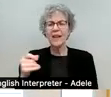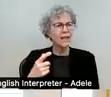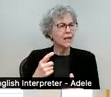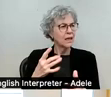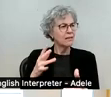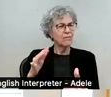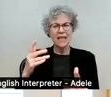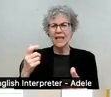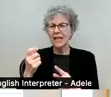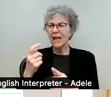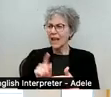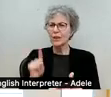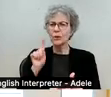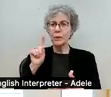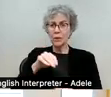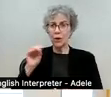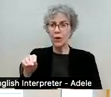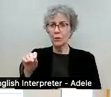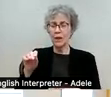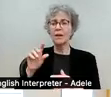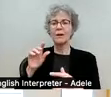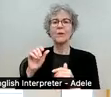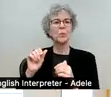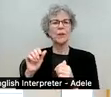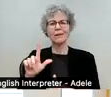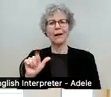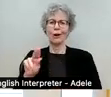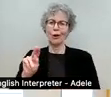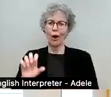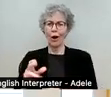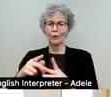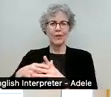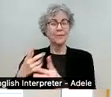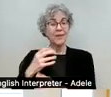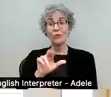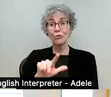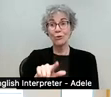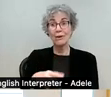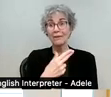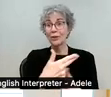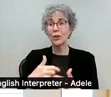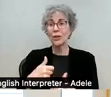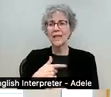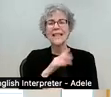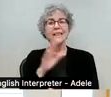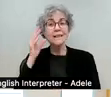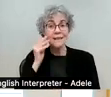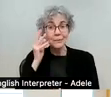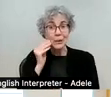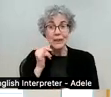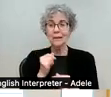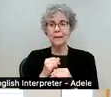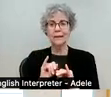last week, and Ralph was one of two people that joined us to talk about his experience of moving into an apartment on his